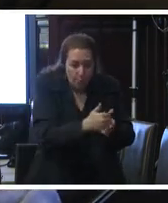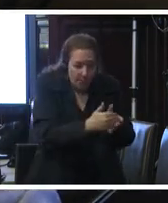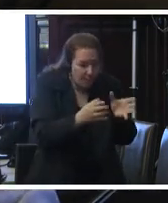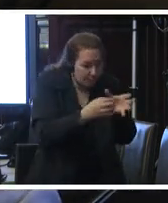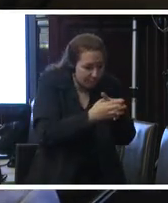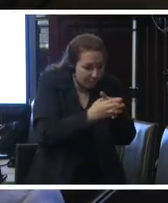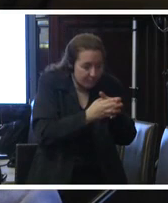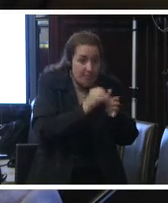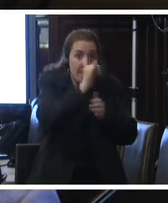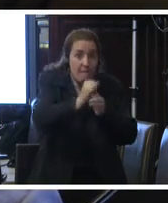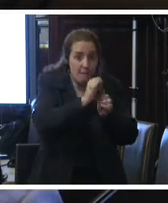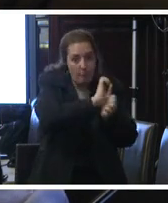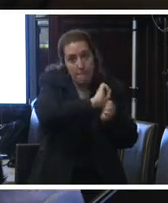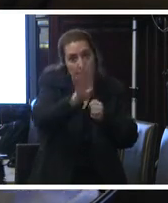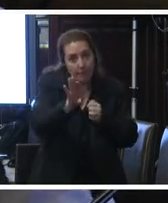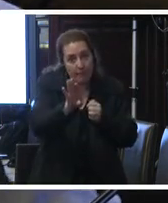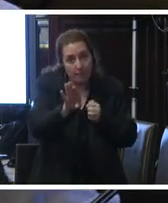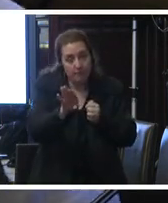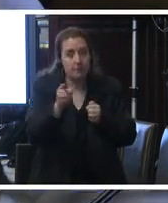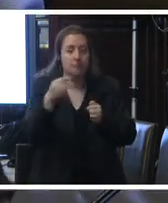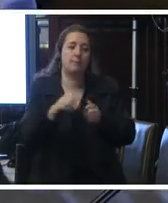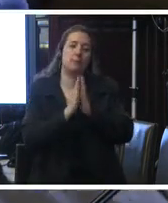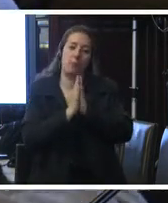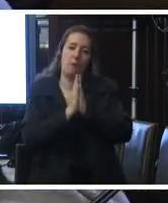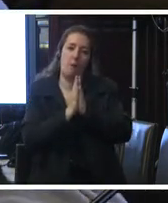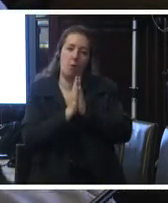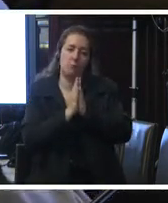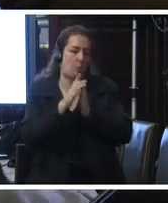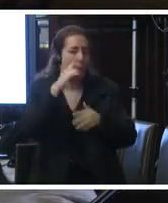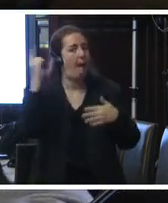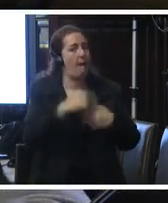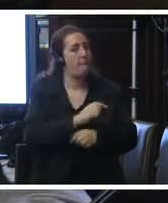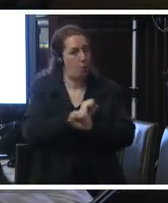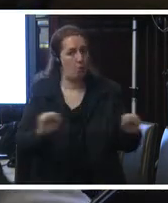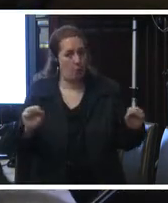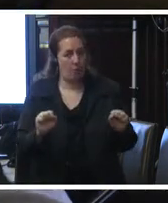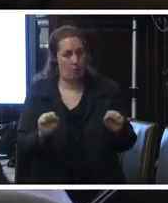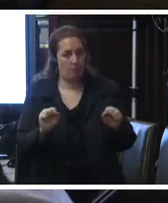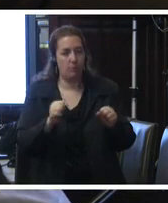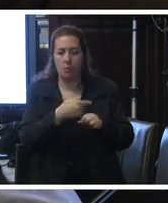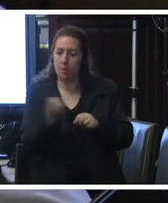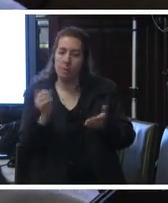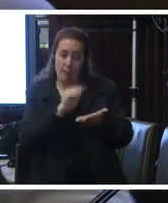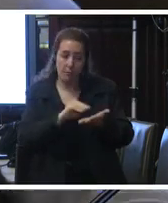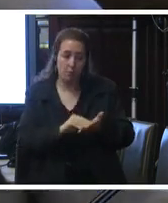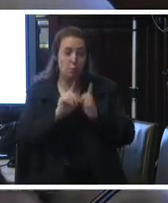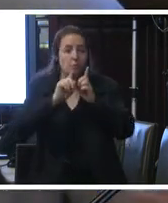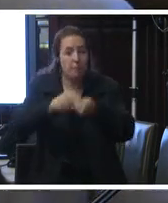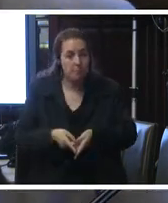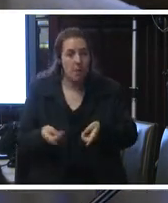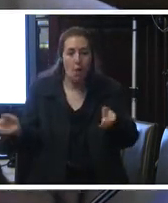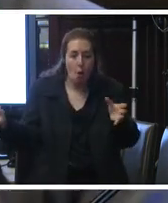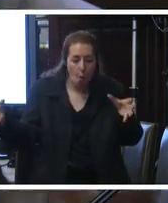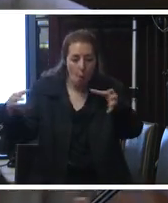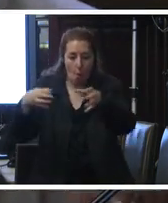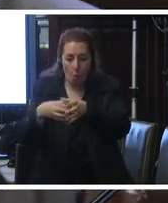can ask you to do that one as quickly as possible, and the rest of the data that you get together and send to us, because